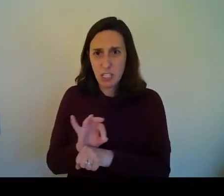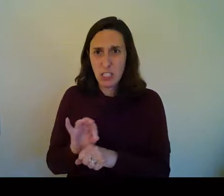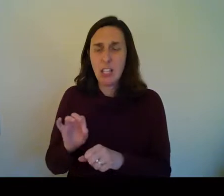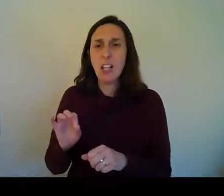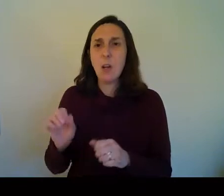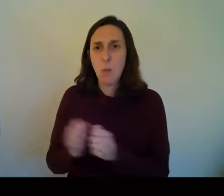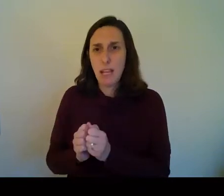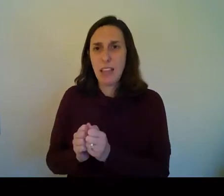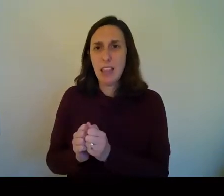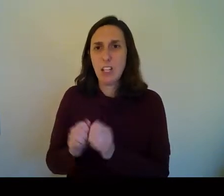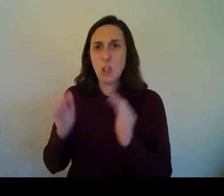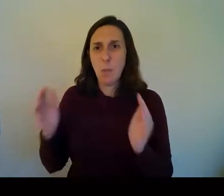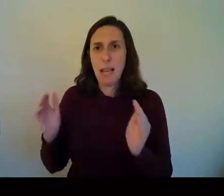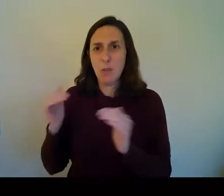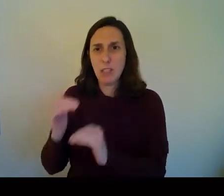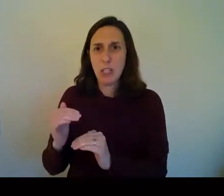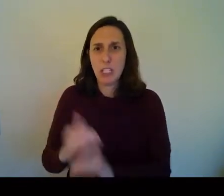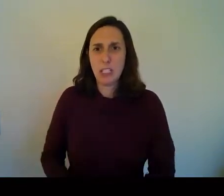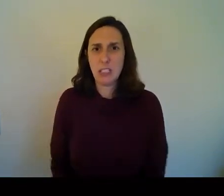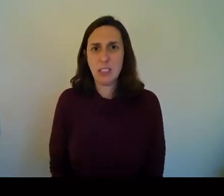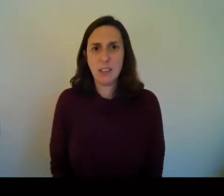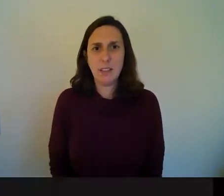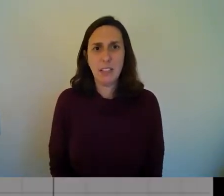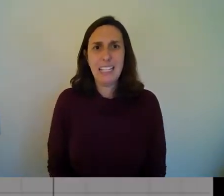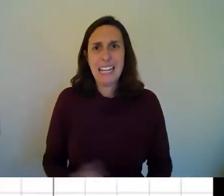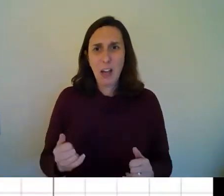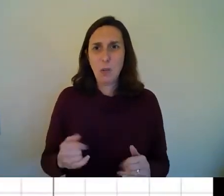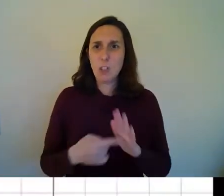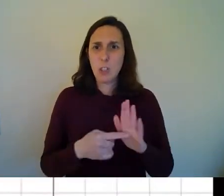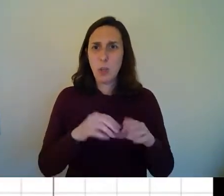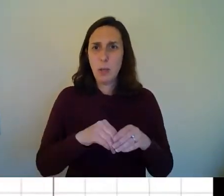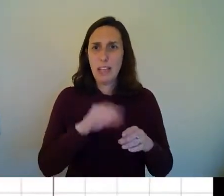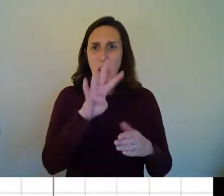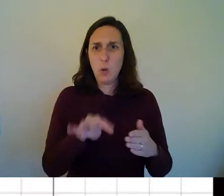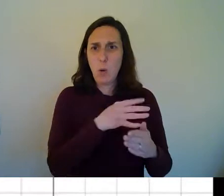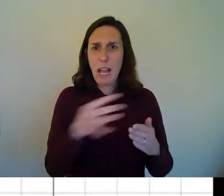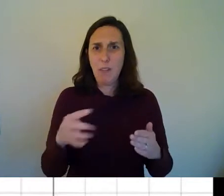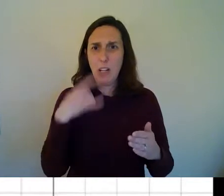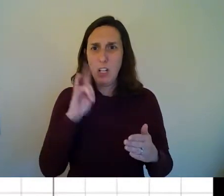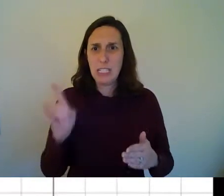domain restrictions, and I want to view this in the graph. So I'll put this up here.